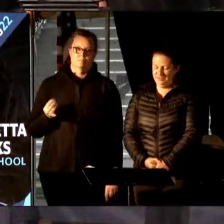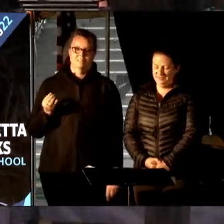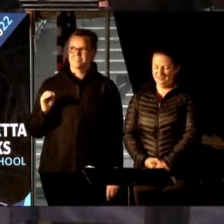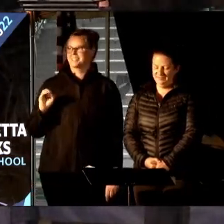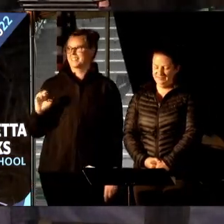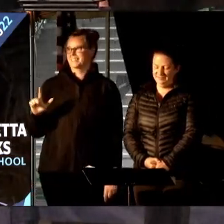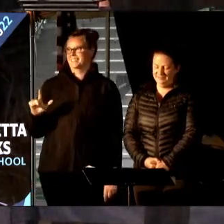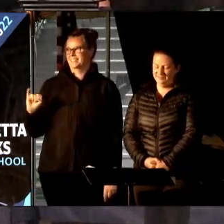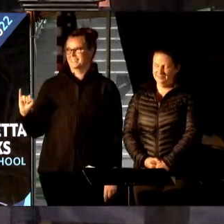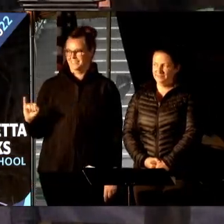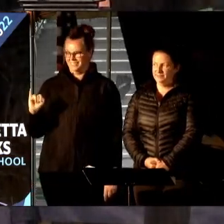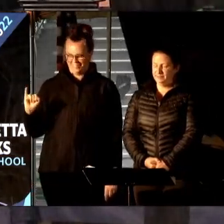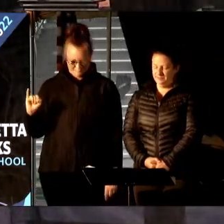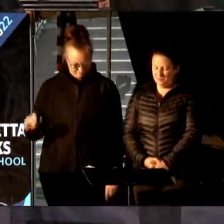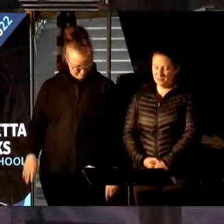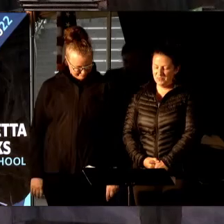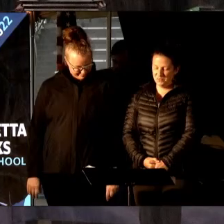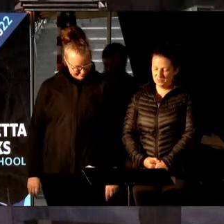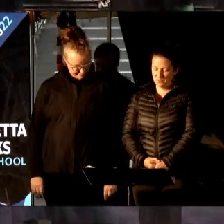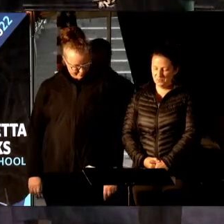Joel Iblings.